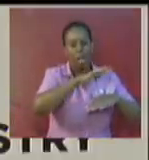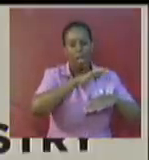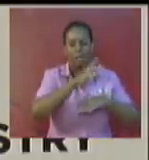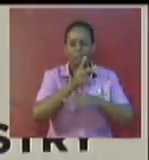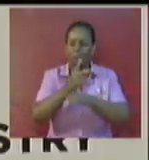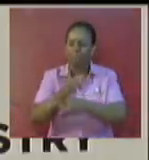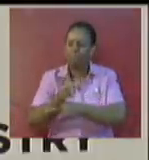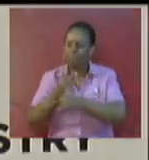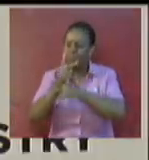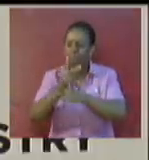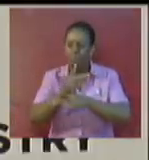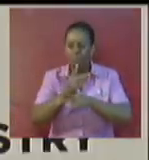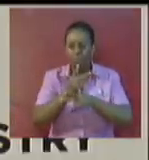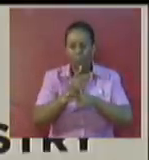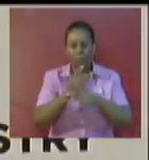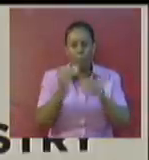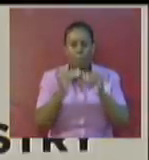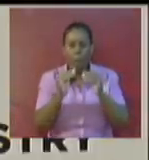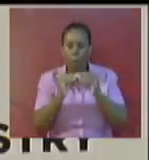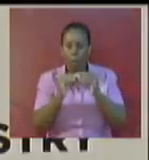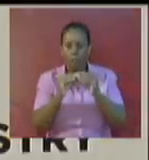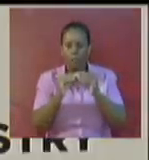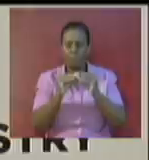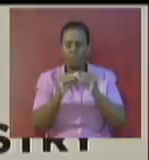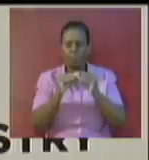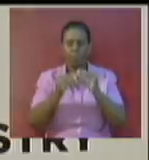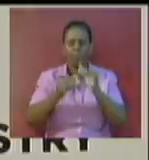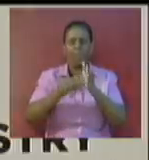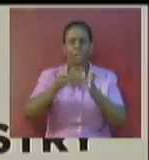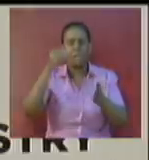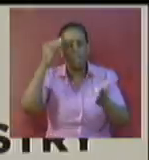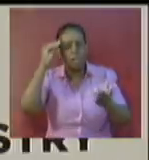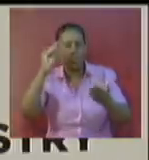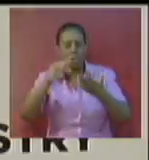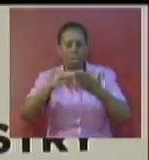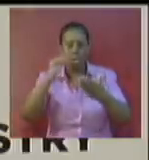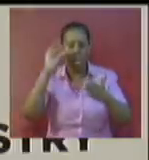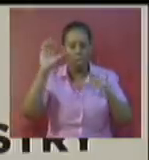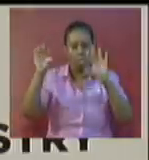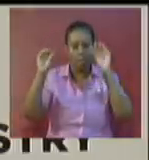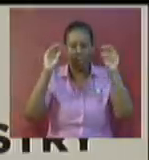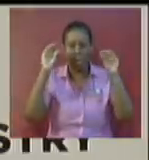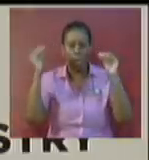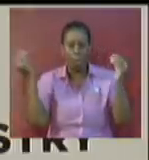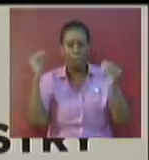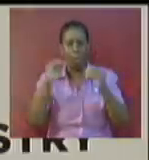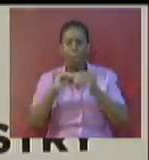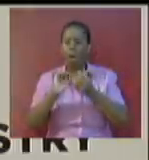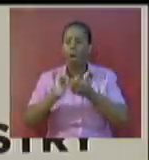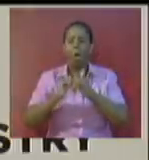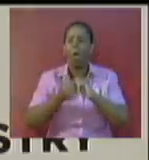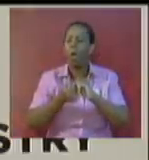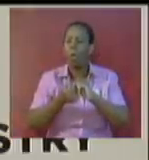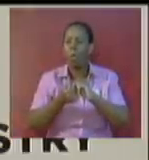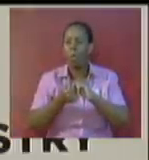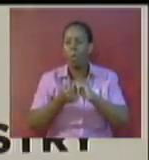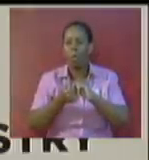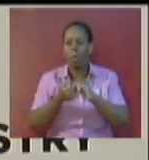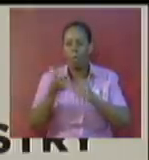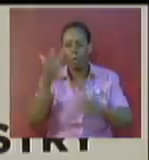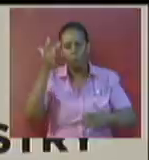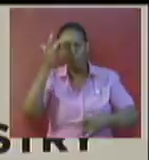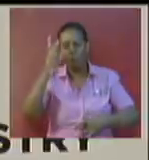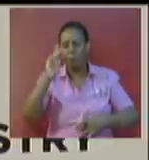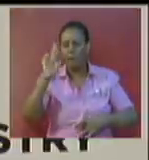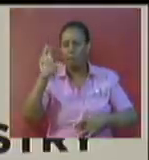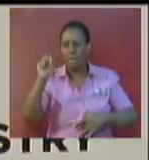for COVID-19 on its own to have the technical oversight over the way the virus is behaving in terms of transmissibility